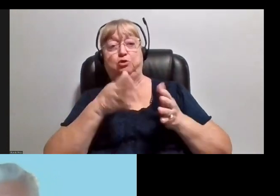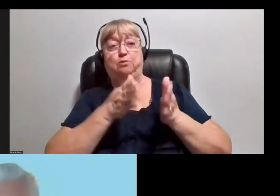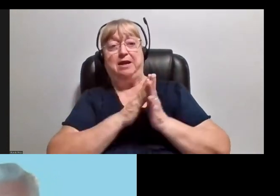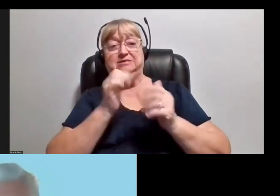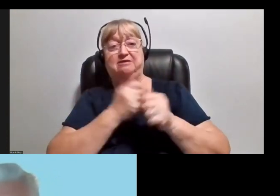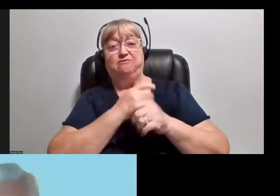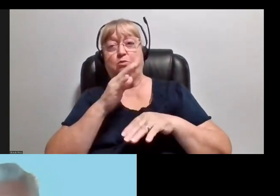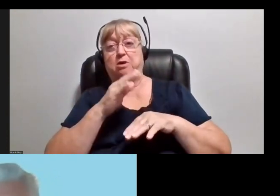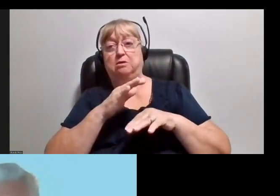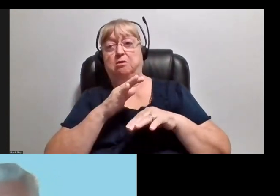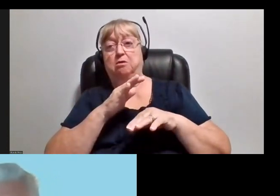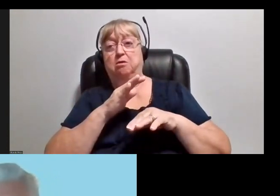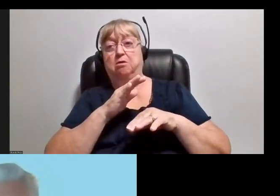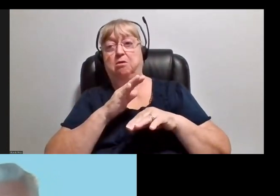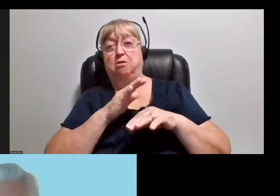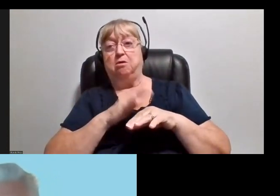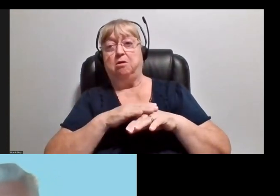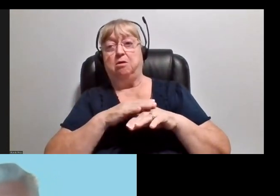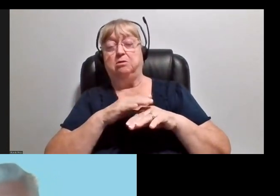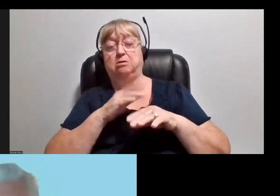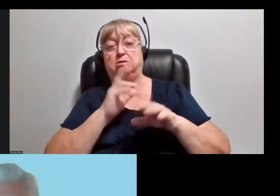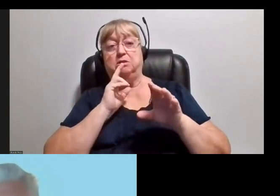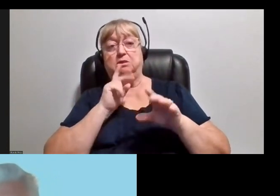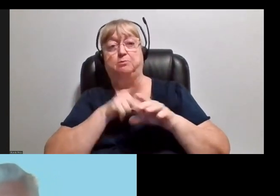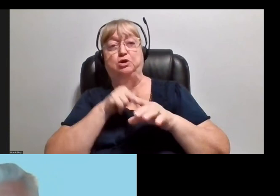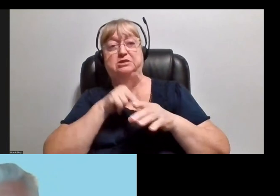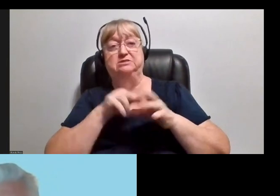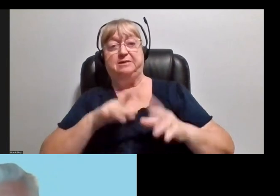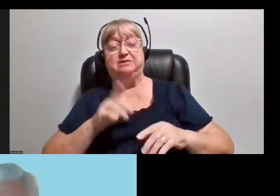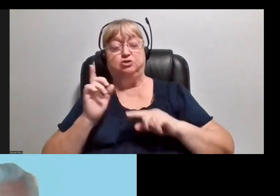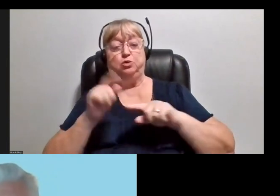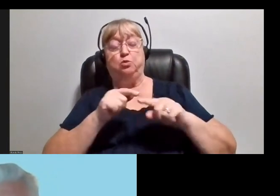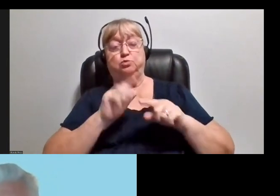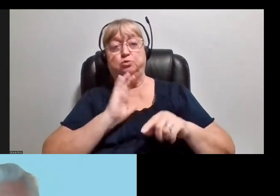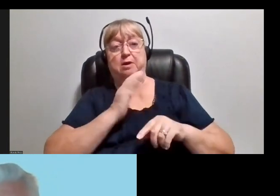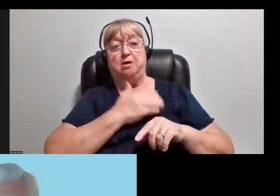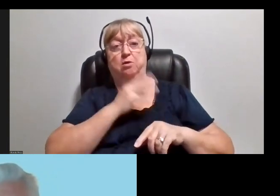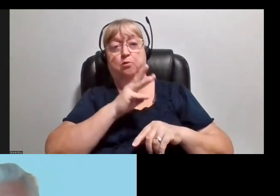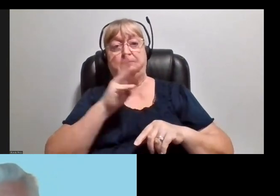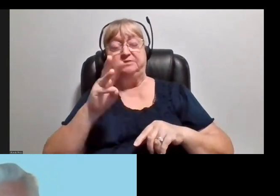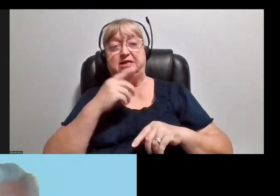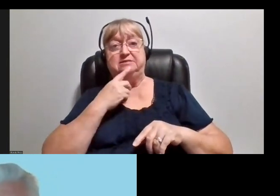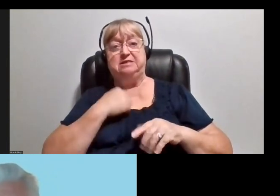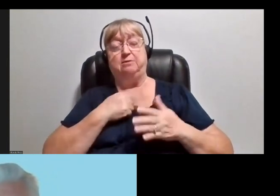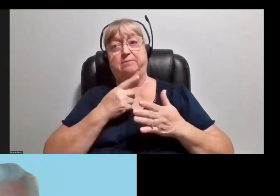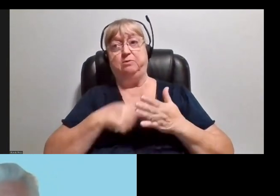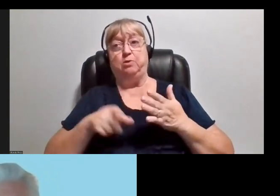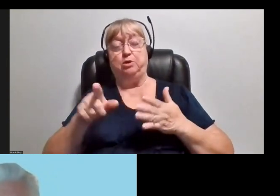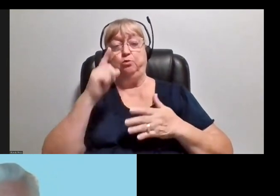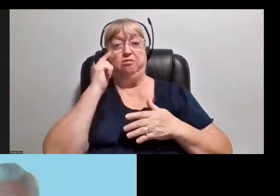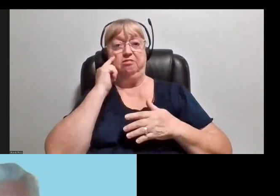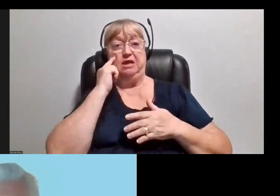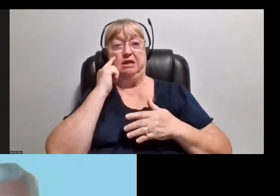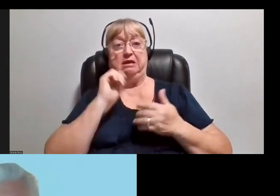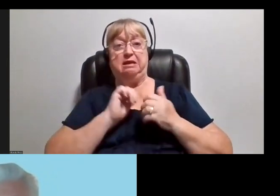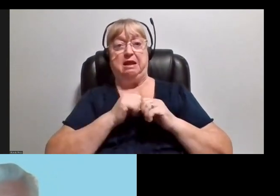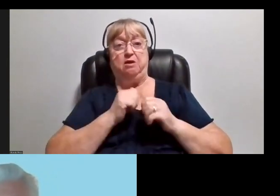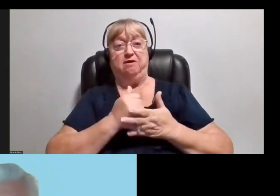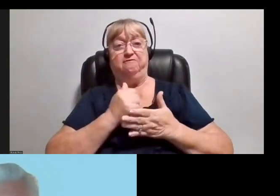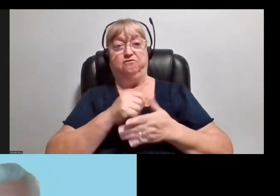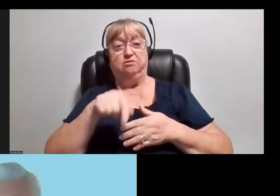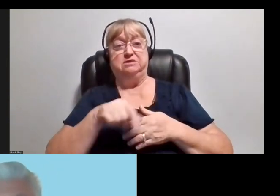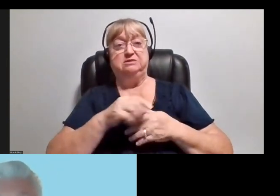panel on the other side to go to our website and tell us what they think and how helpful this